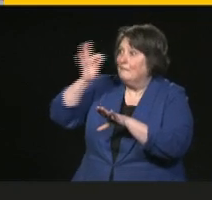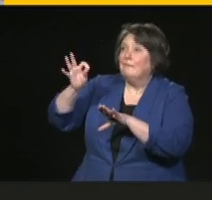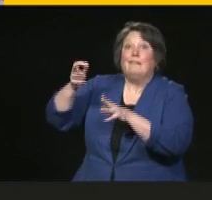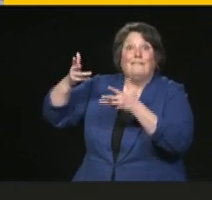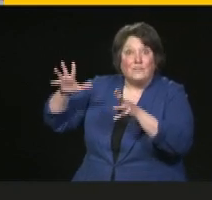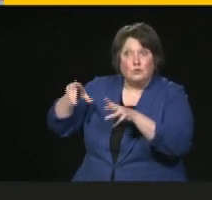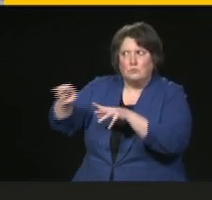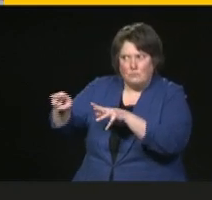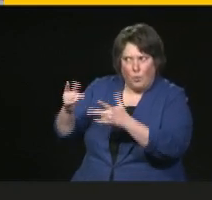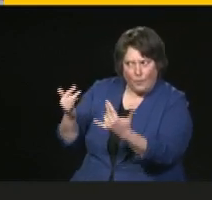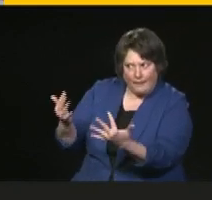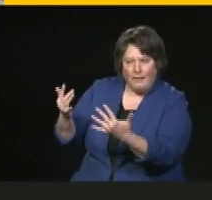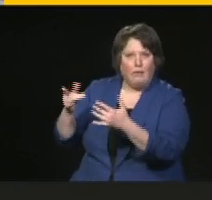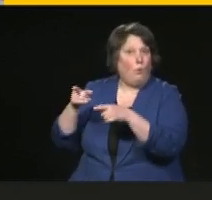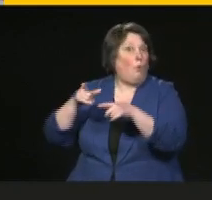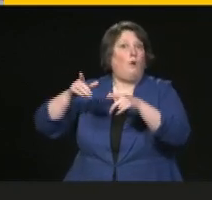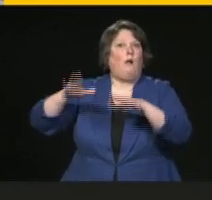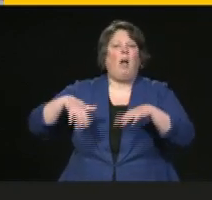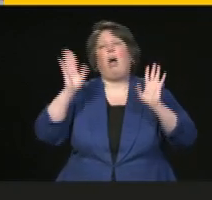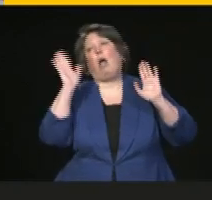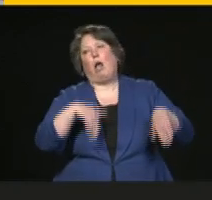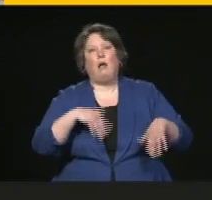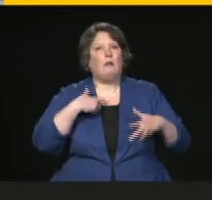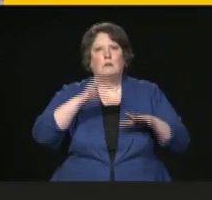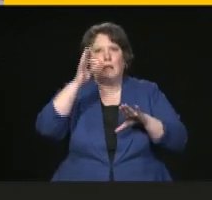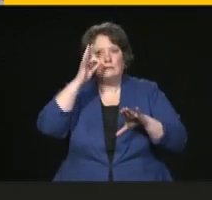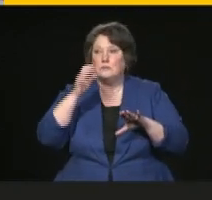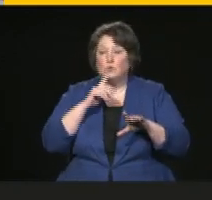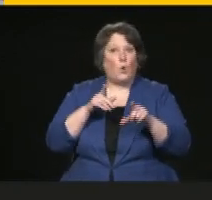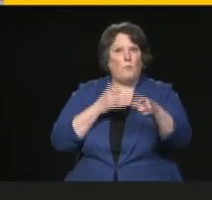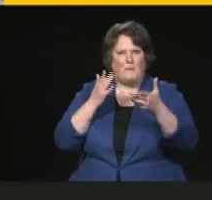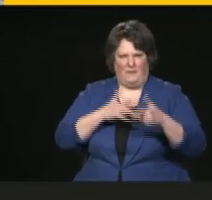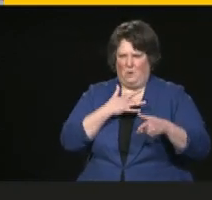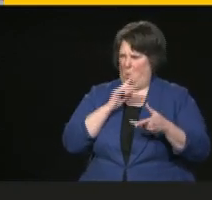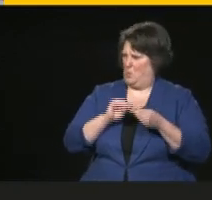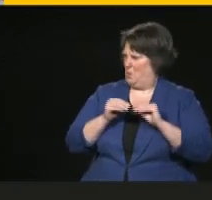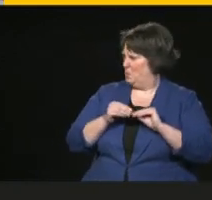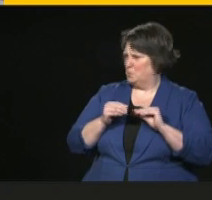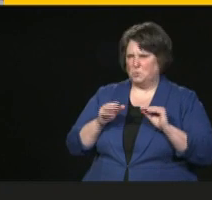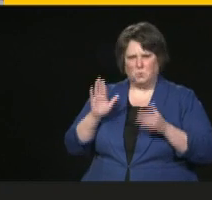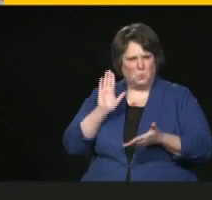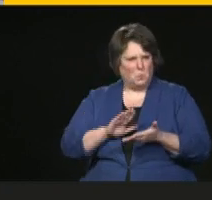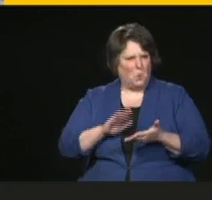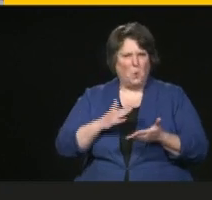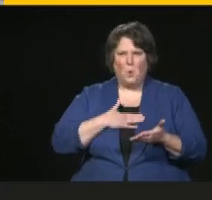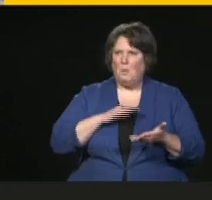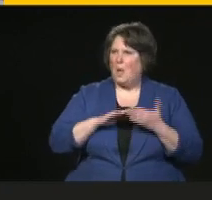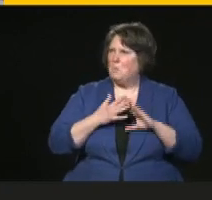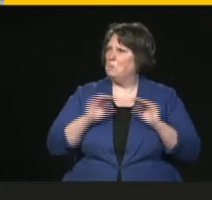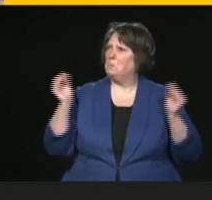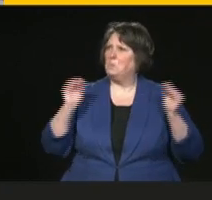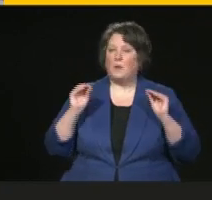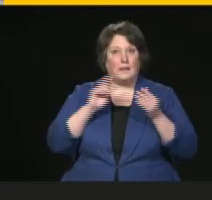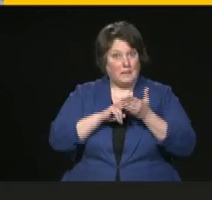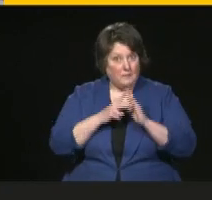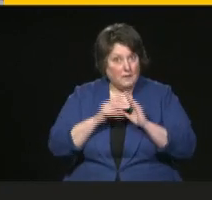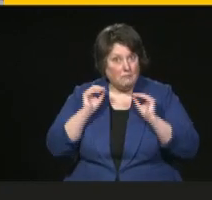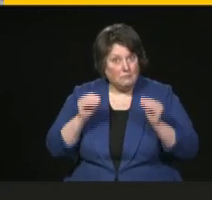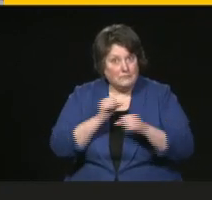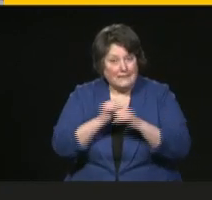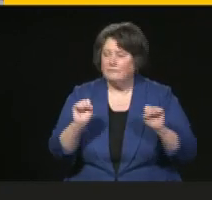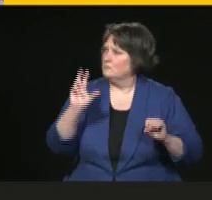even if you are not hearing of cases in your community, it doesn't mean there are no cases or that there are no exposures waiting to